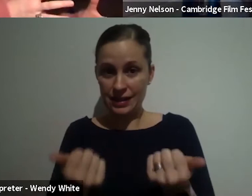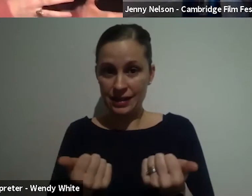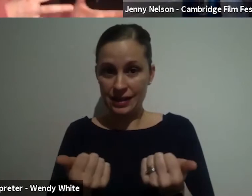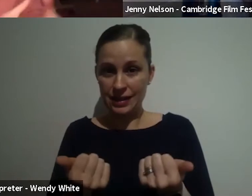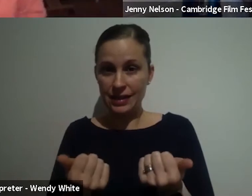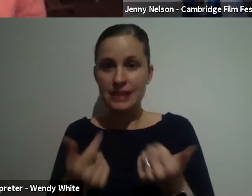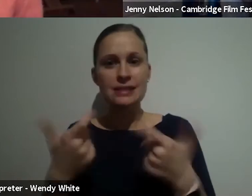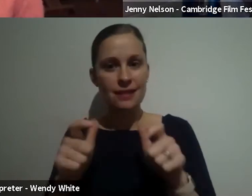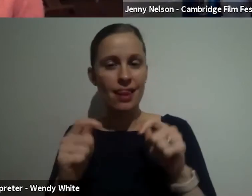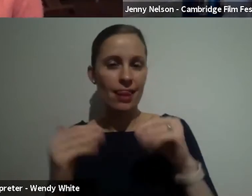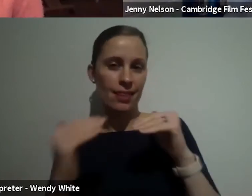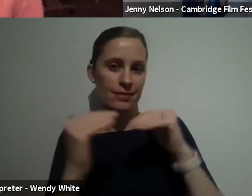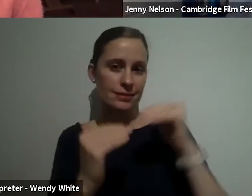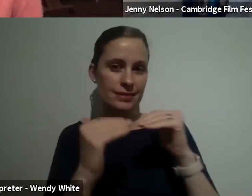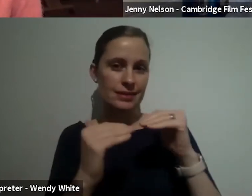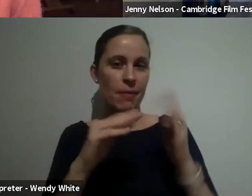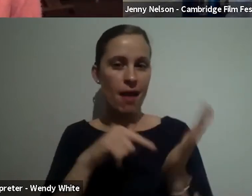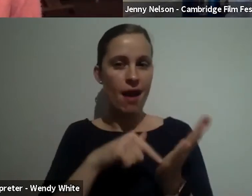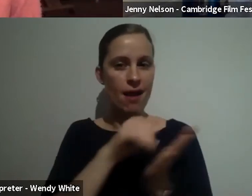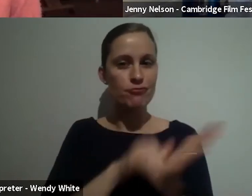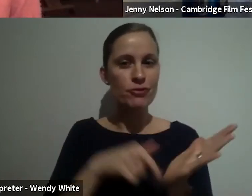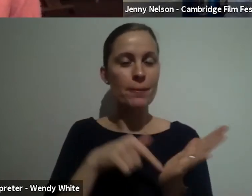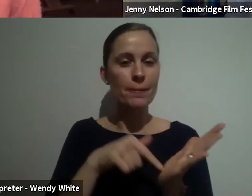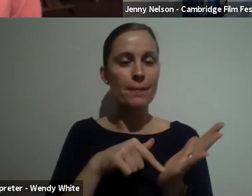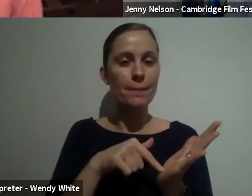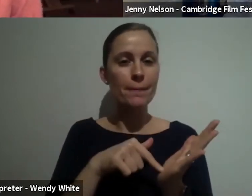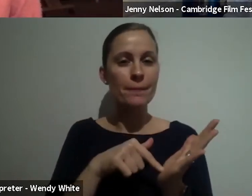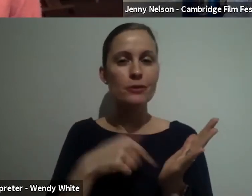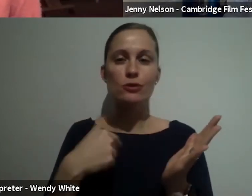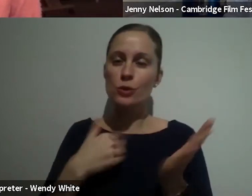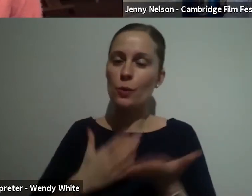to the script. So I think we made a journey